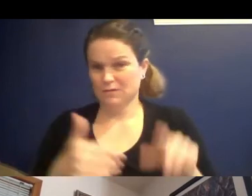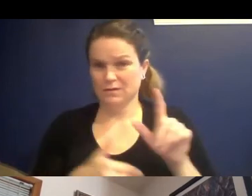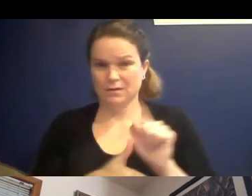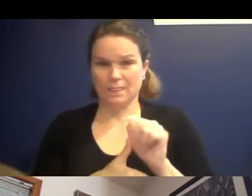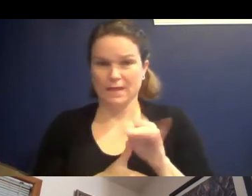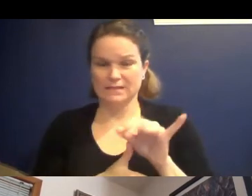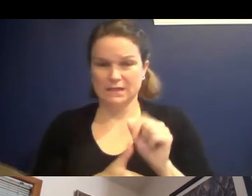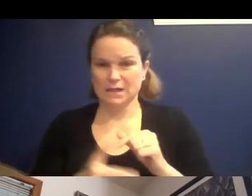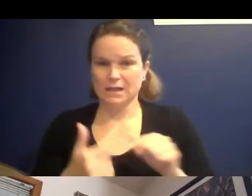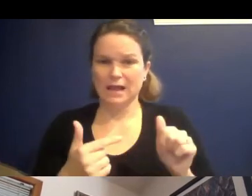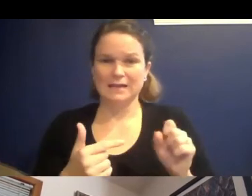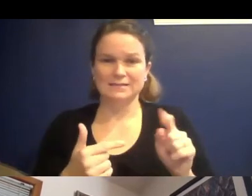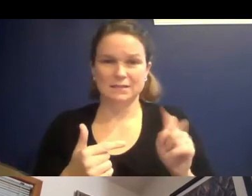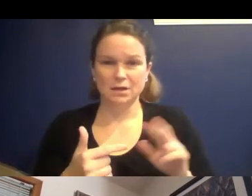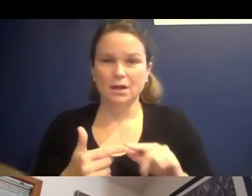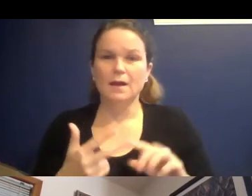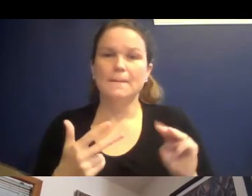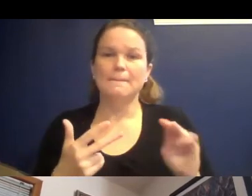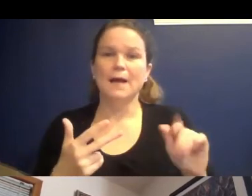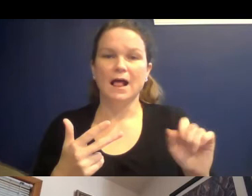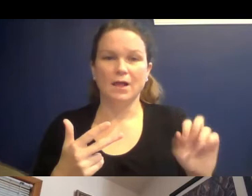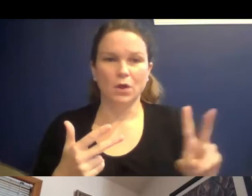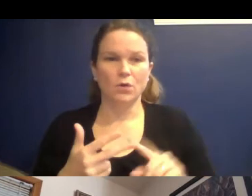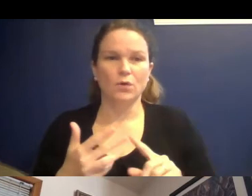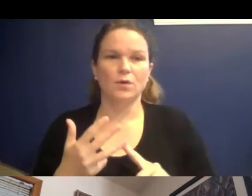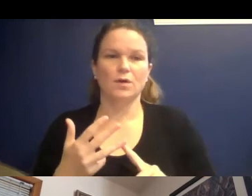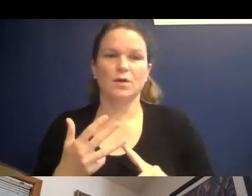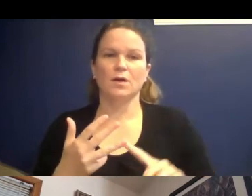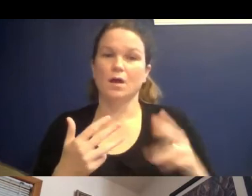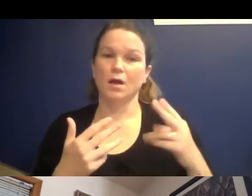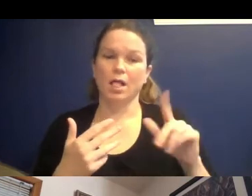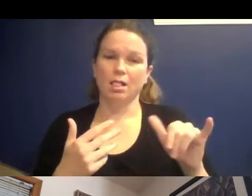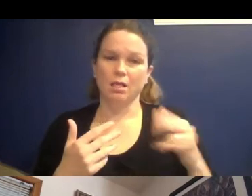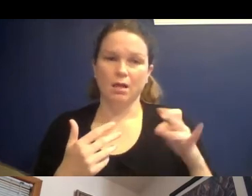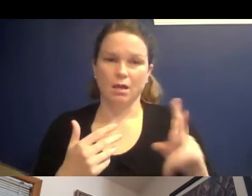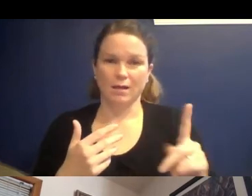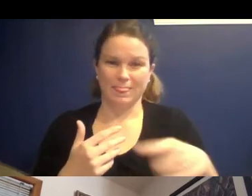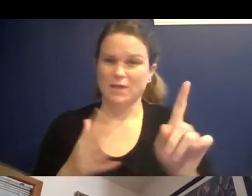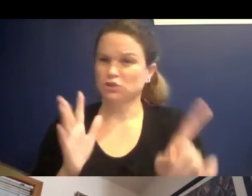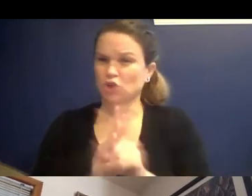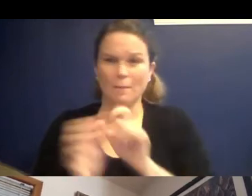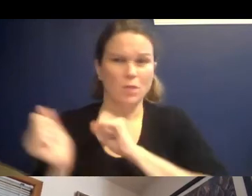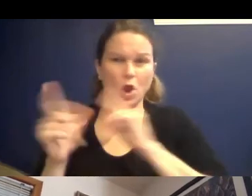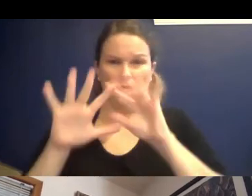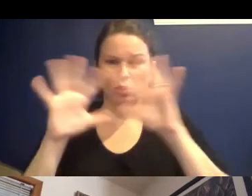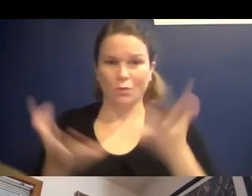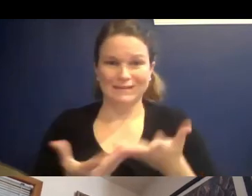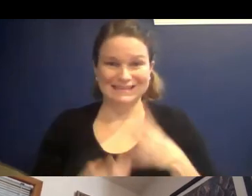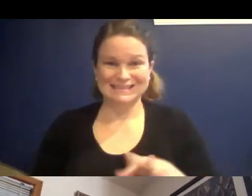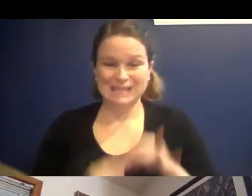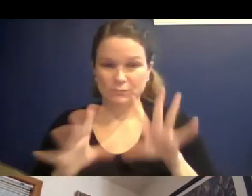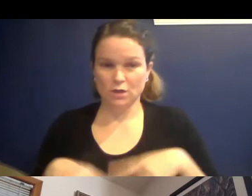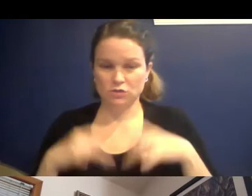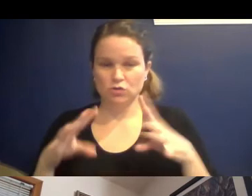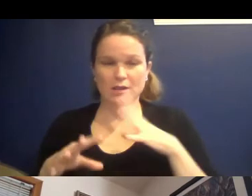and hollyhock. These butterflies occur on every continent except Australia and Antarctica. In our area, they migrate